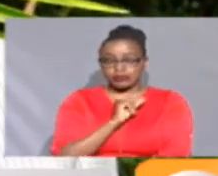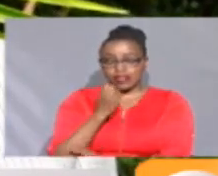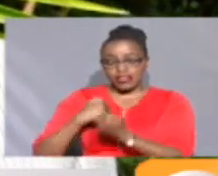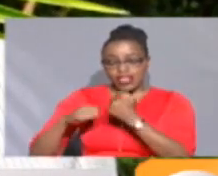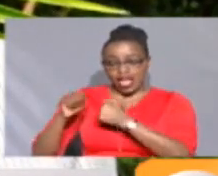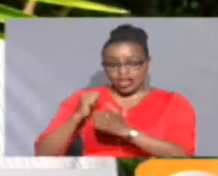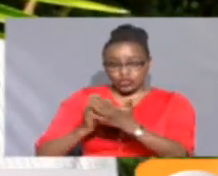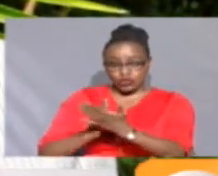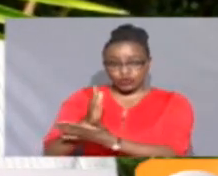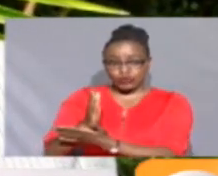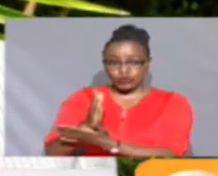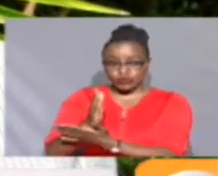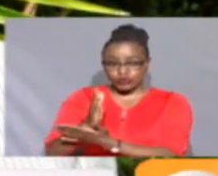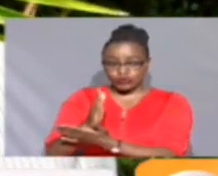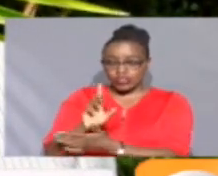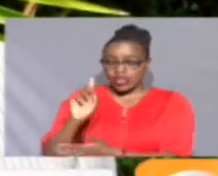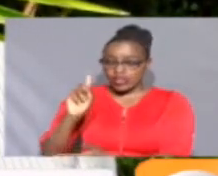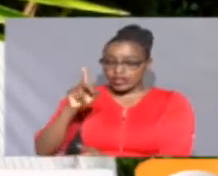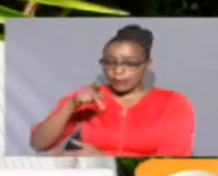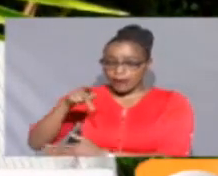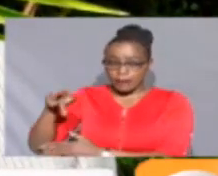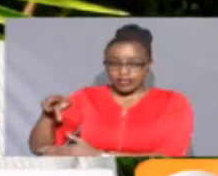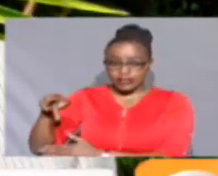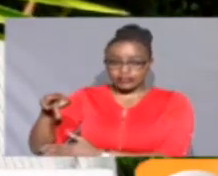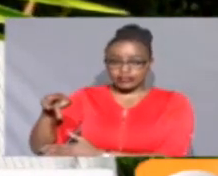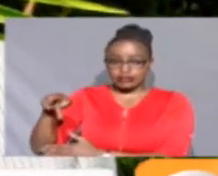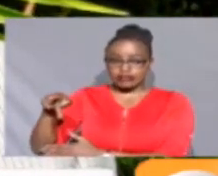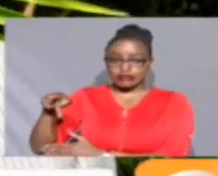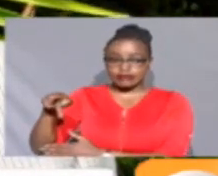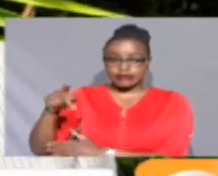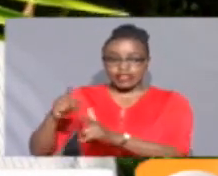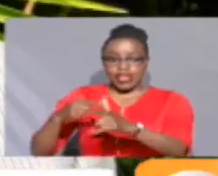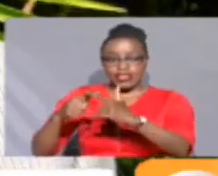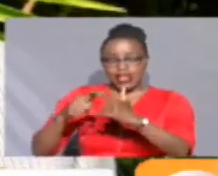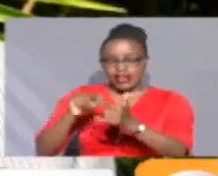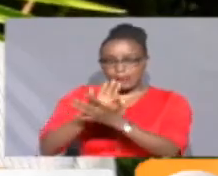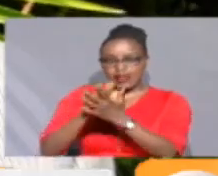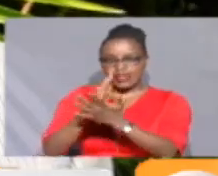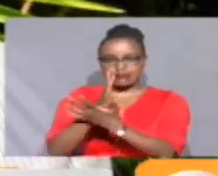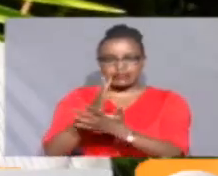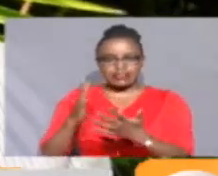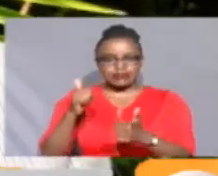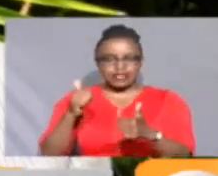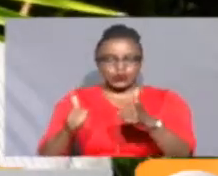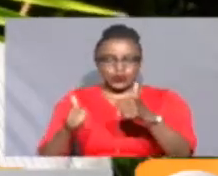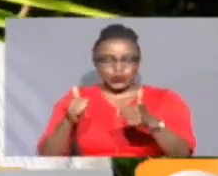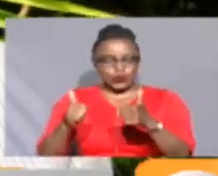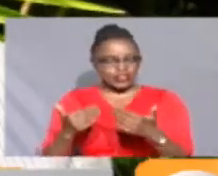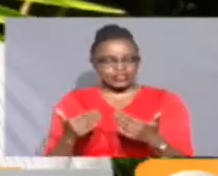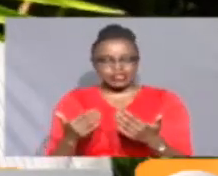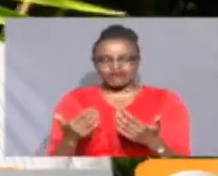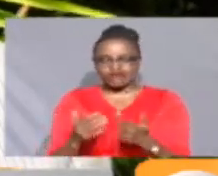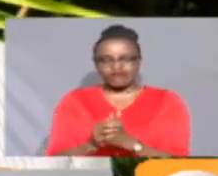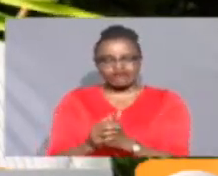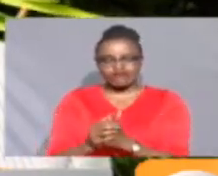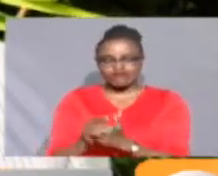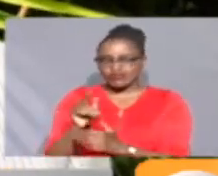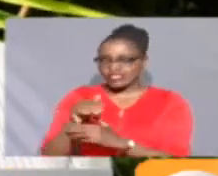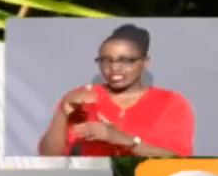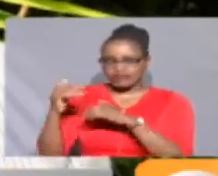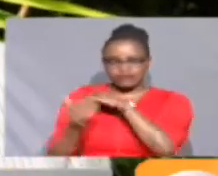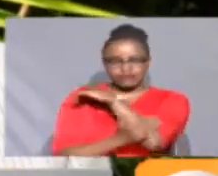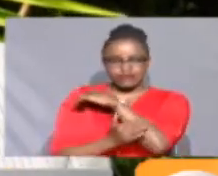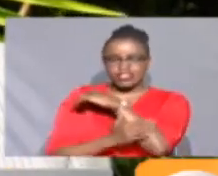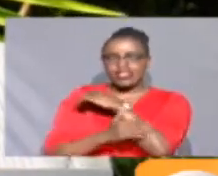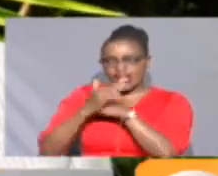action through the DPP, then it becomes something that is extremely serious. I'm sure he is a